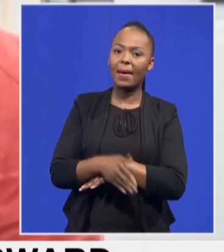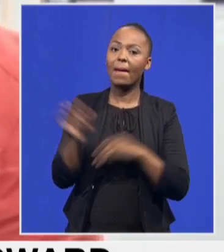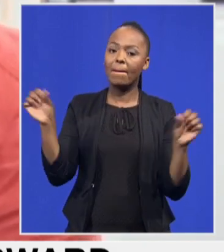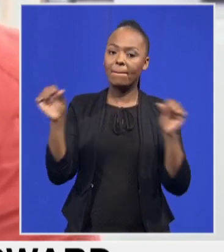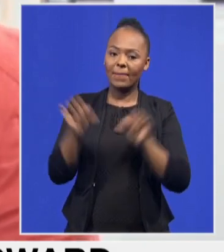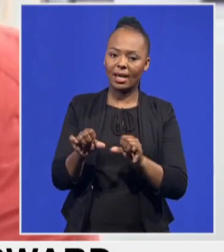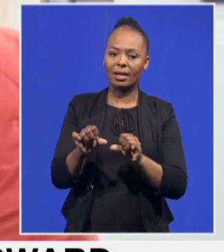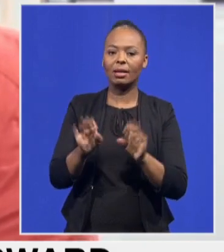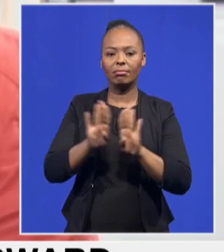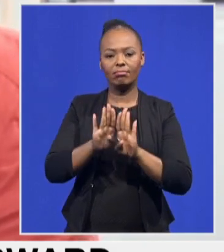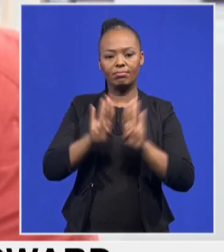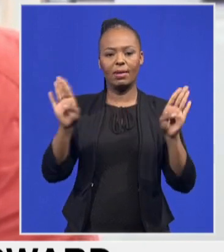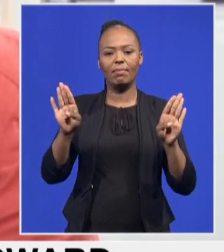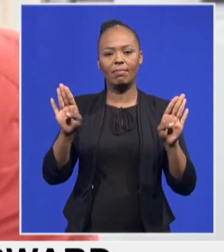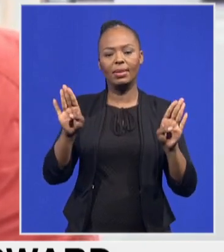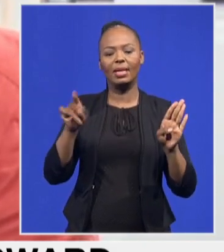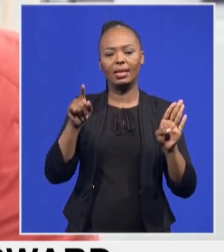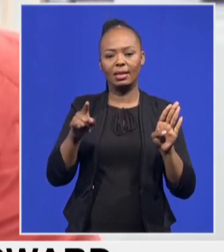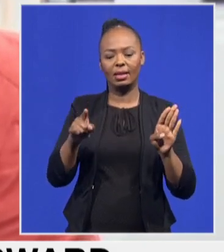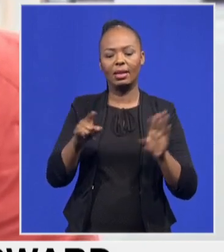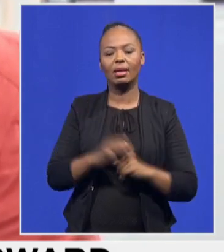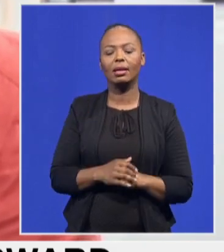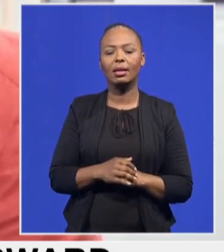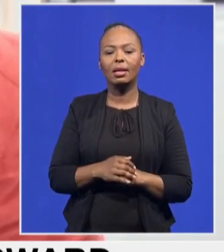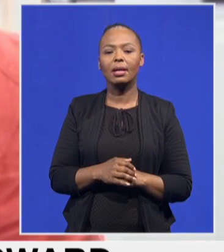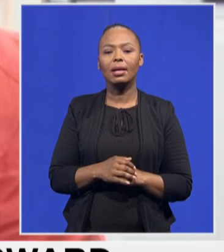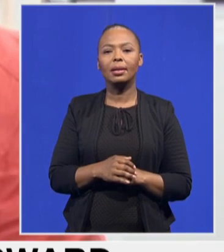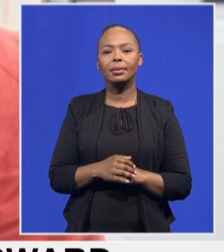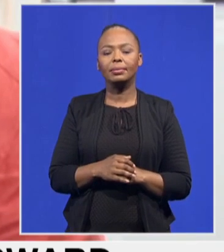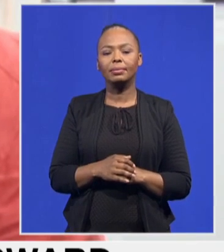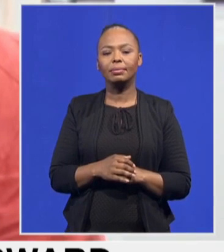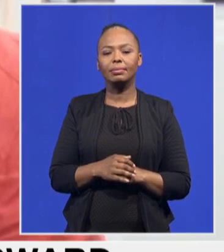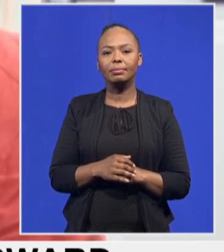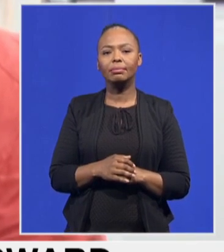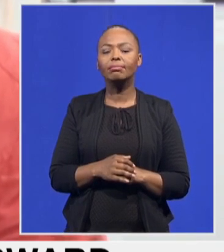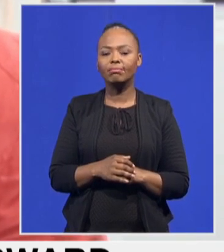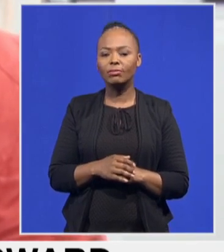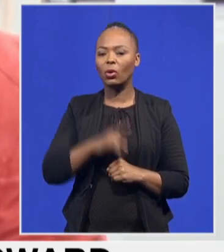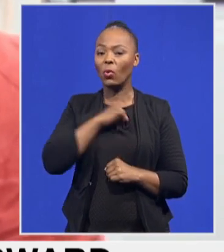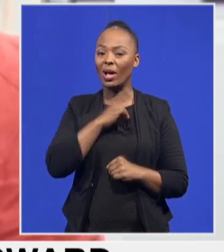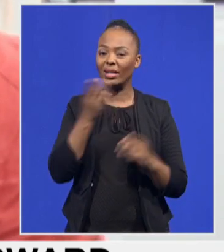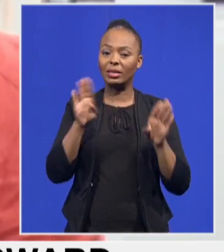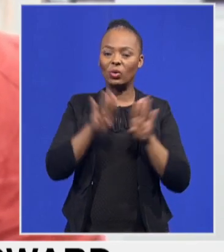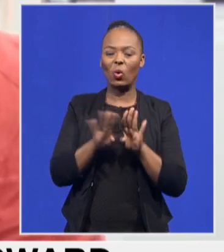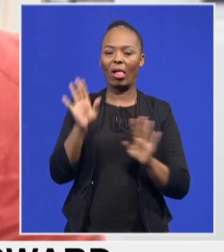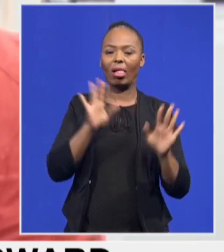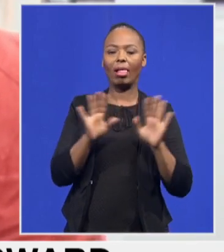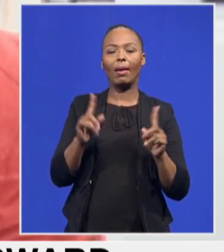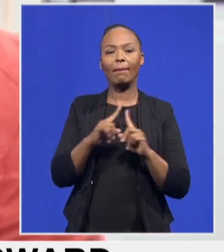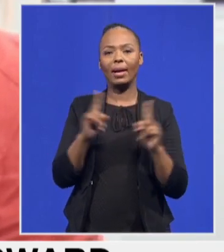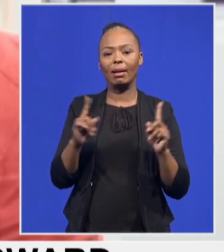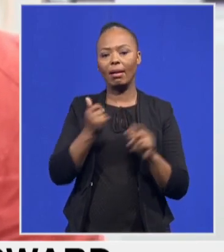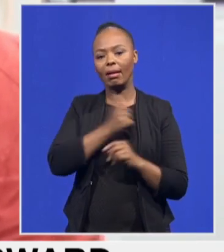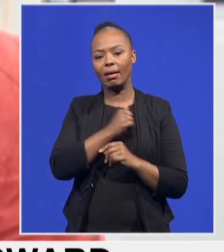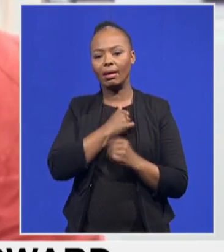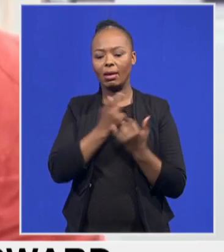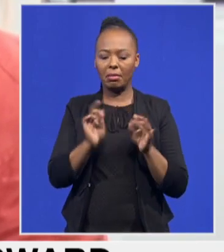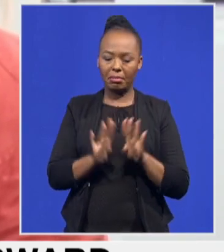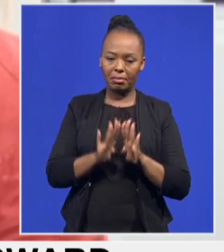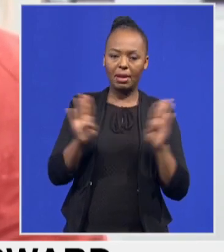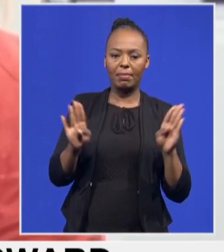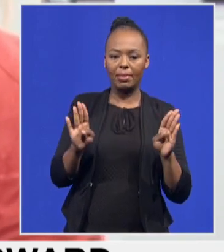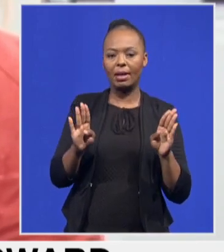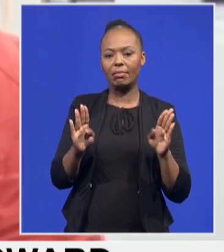after the lockdown. And it's very important to get new ideas. And it's a